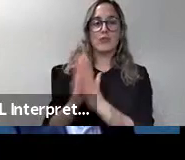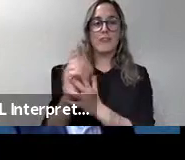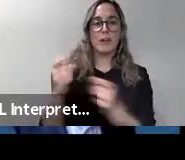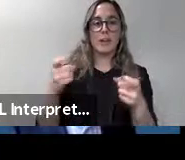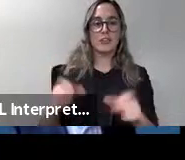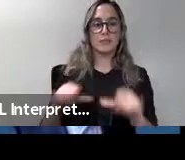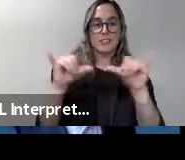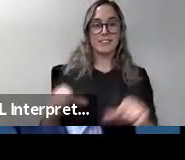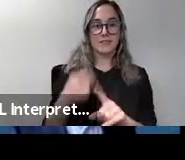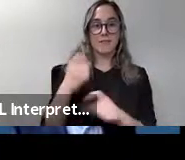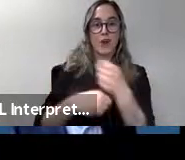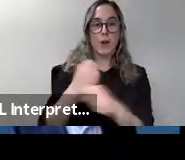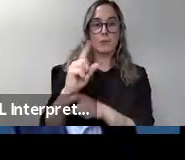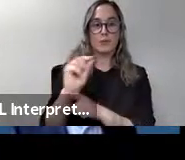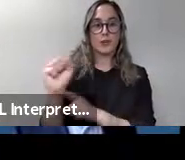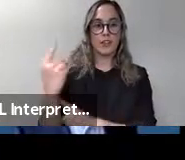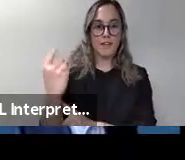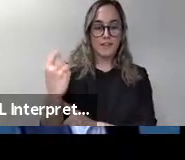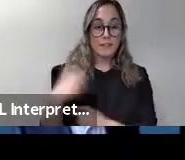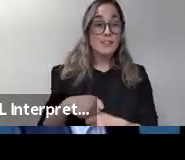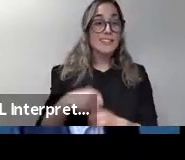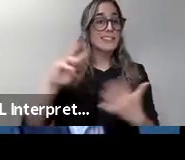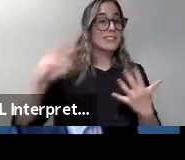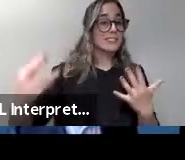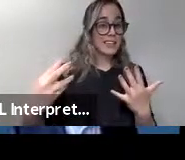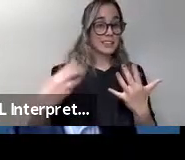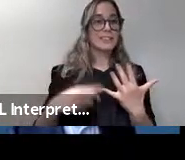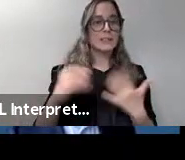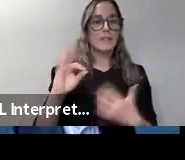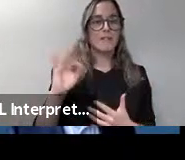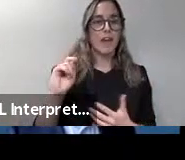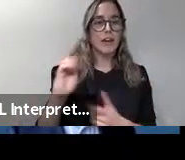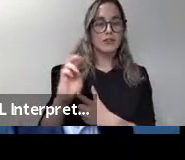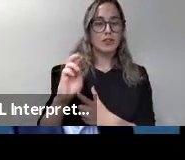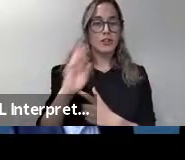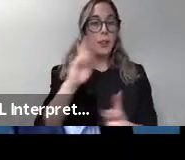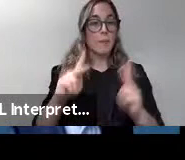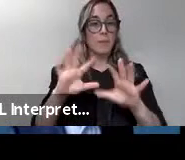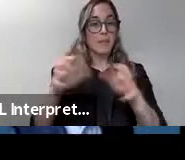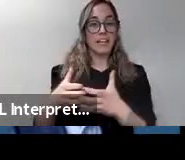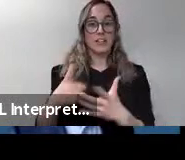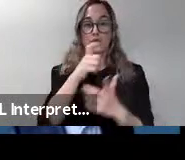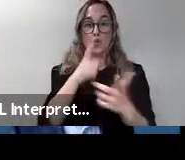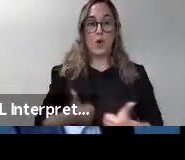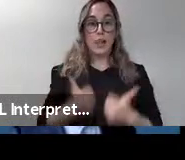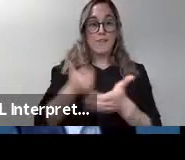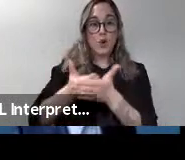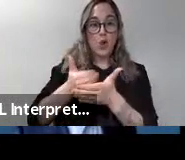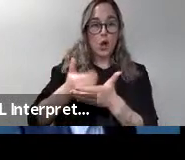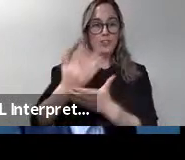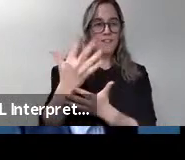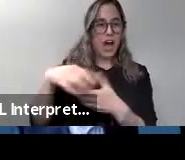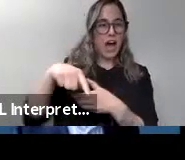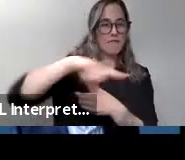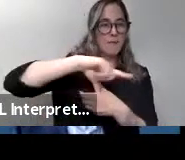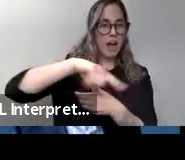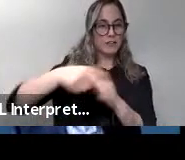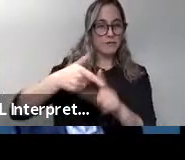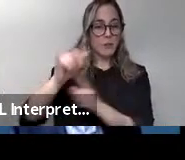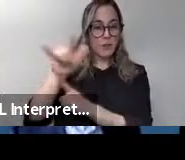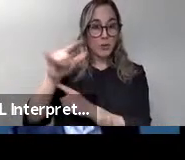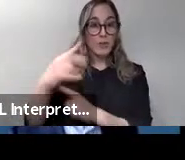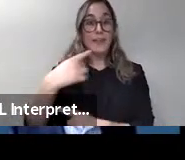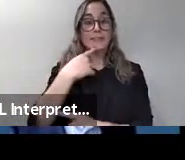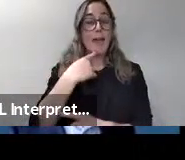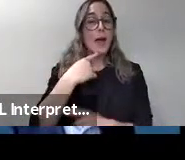2011. The sixth factor, the population within 5 miles of the airport, was included because it has been hypothesized that population